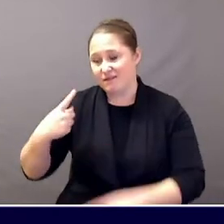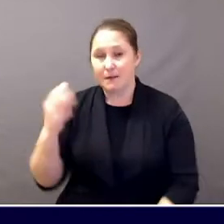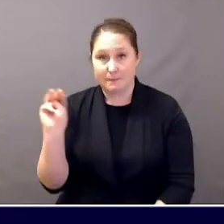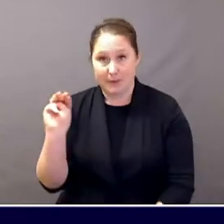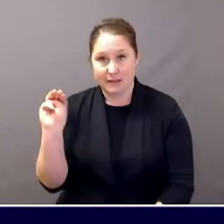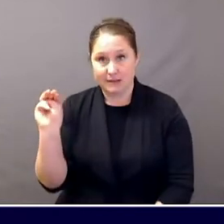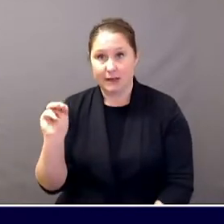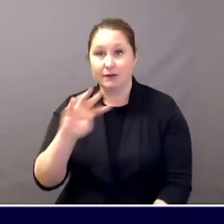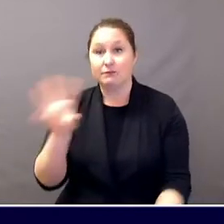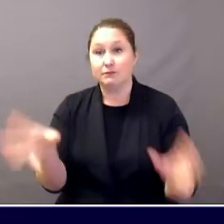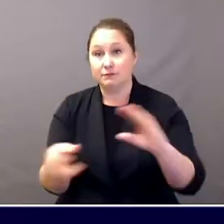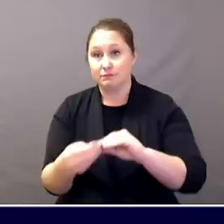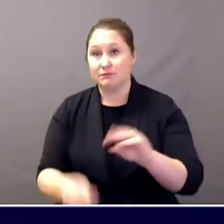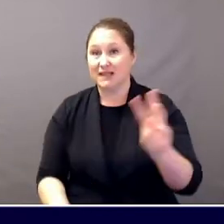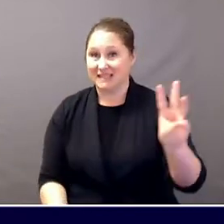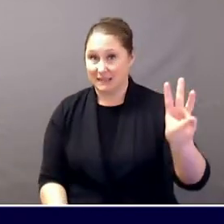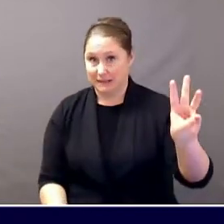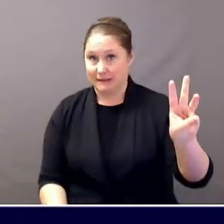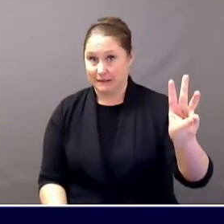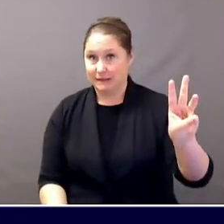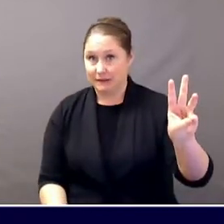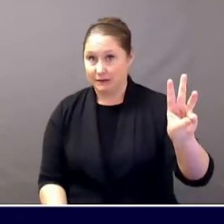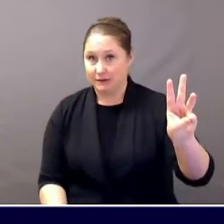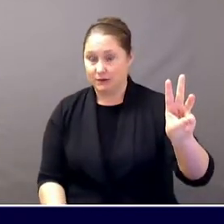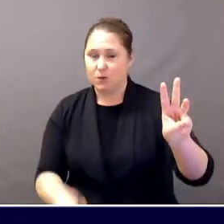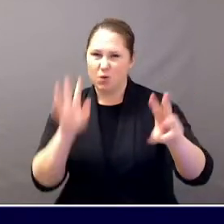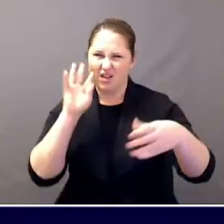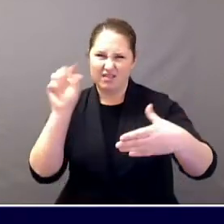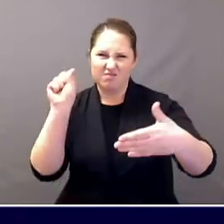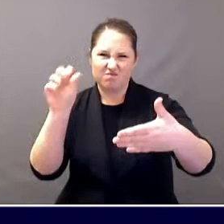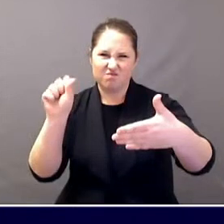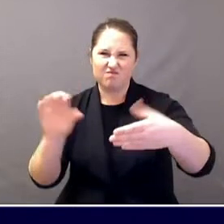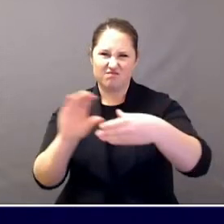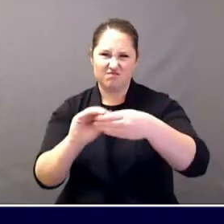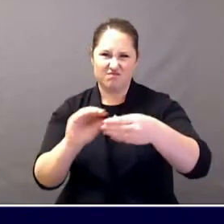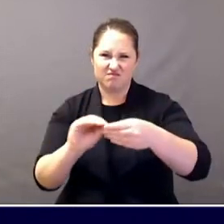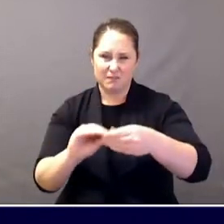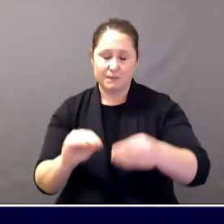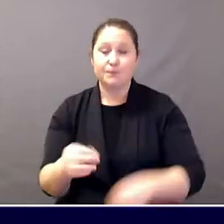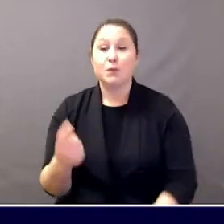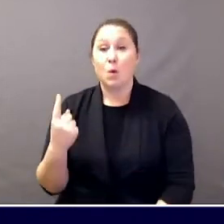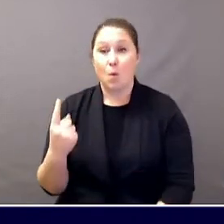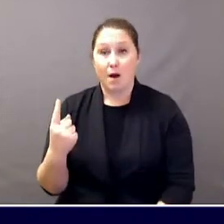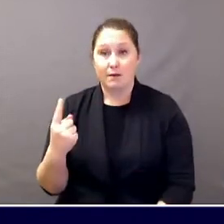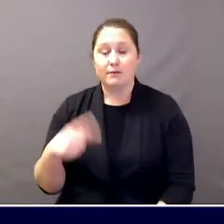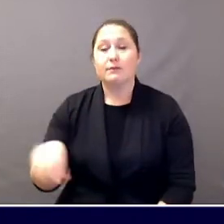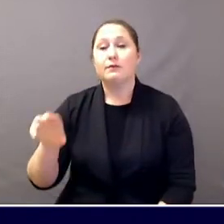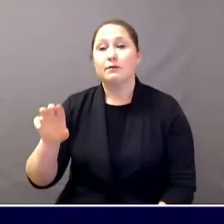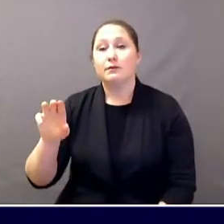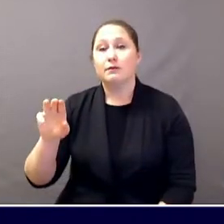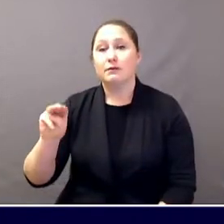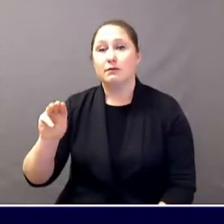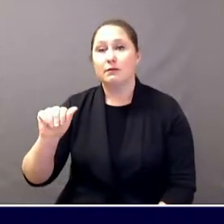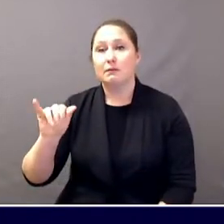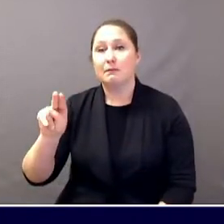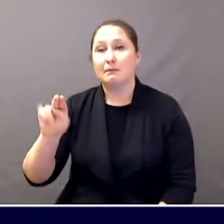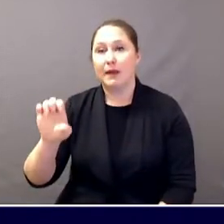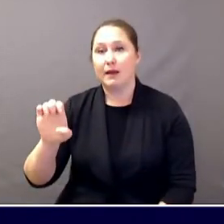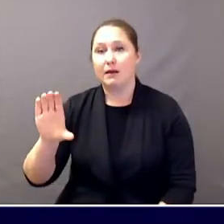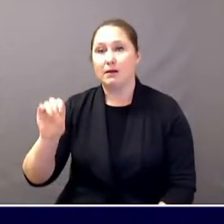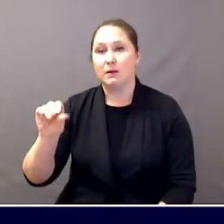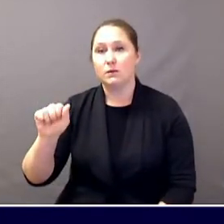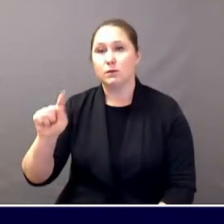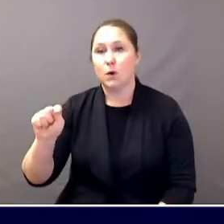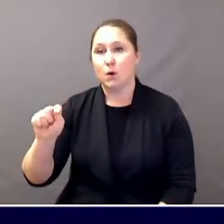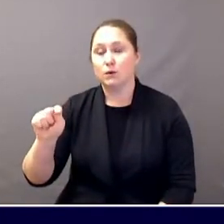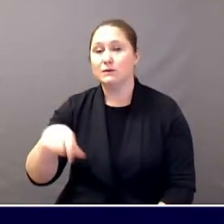6 in total that I'd like to comment on or note. 1 is at Maine Coast Senior Health Center, where we